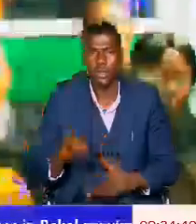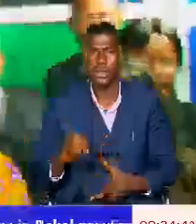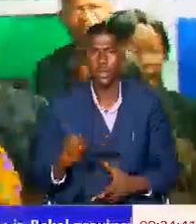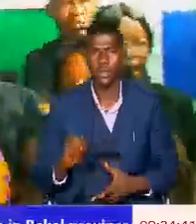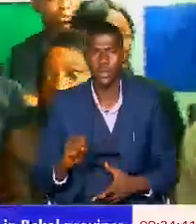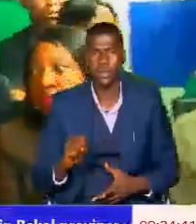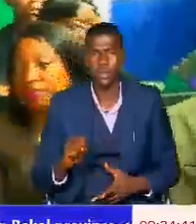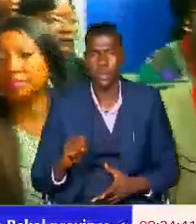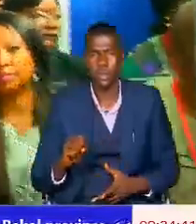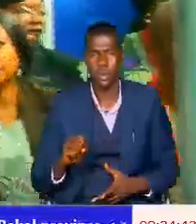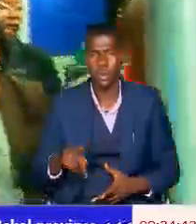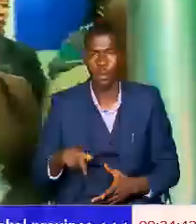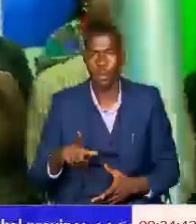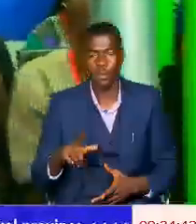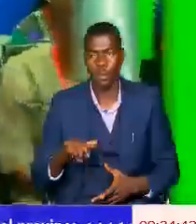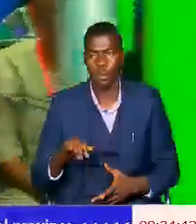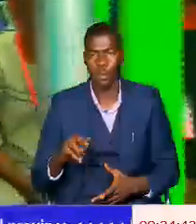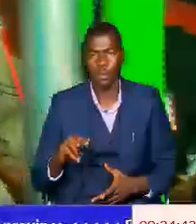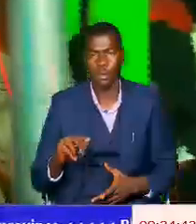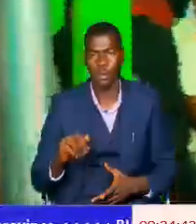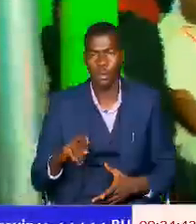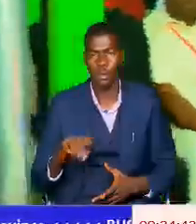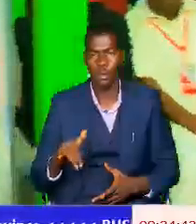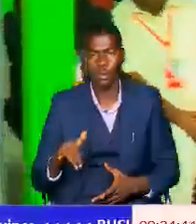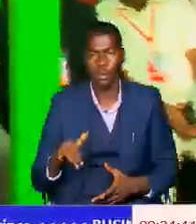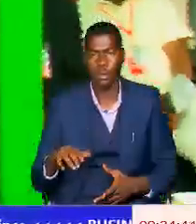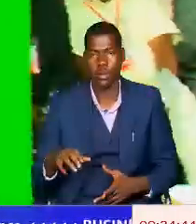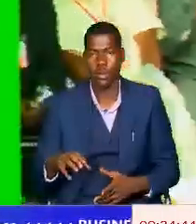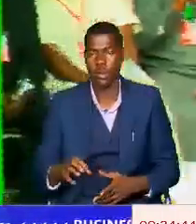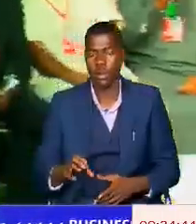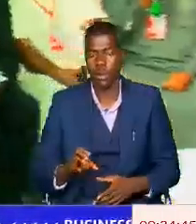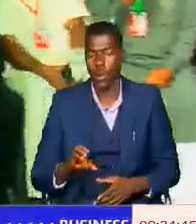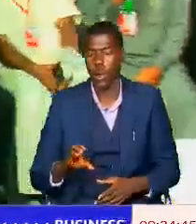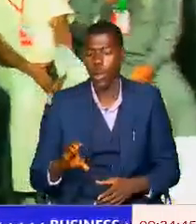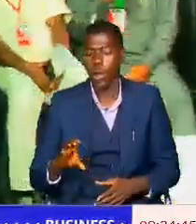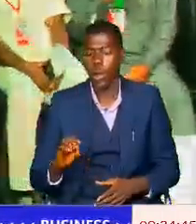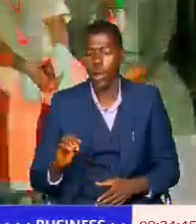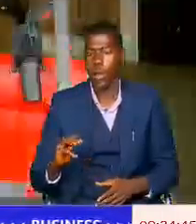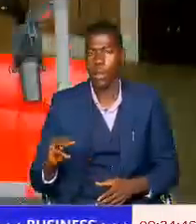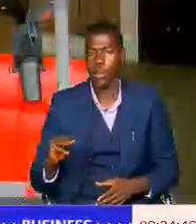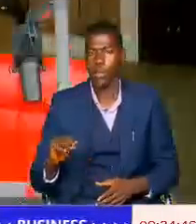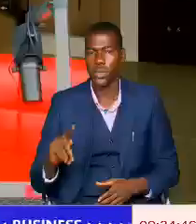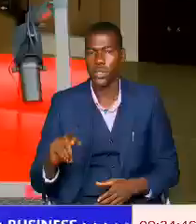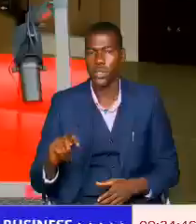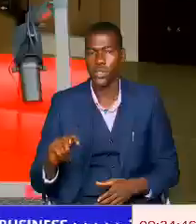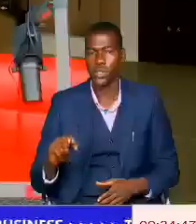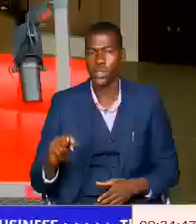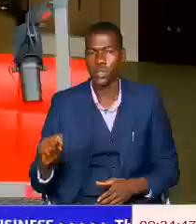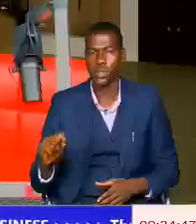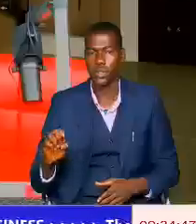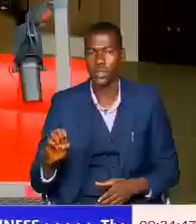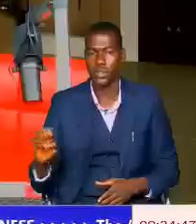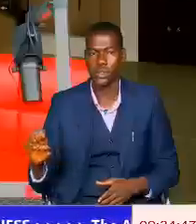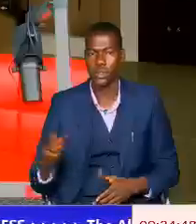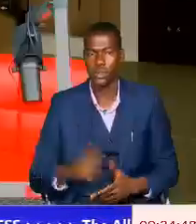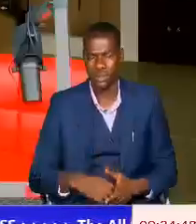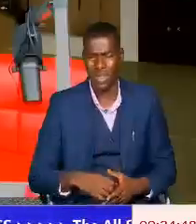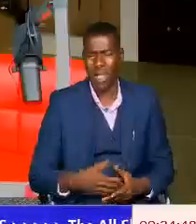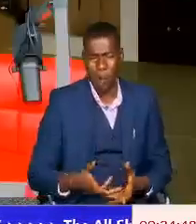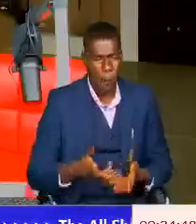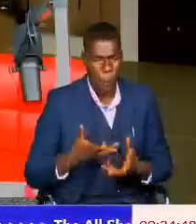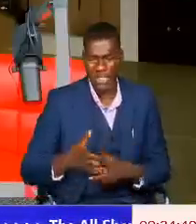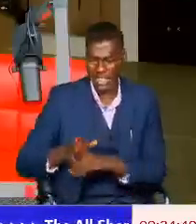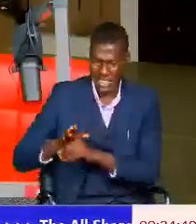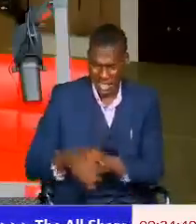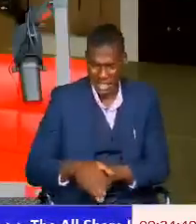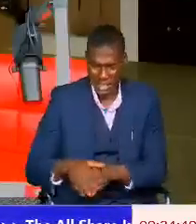senior officer, if you're answering a query, in fact, they wanted to treat misconduct. Him like just an ordinary